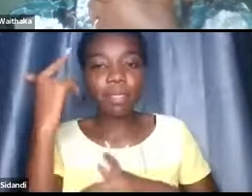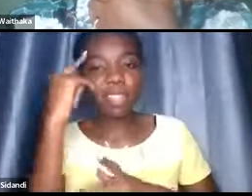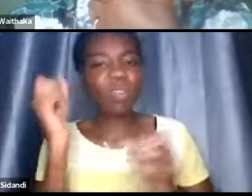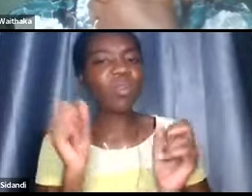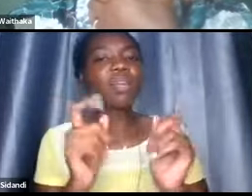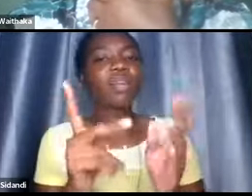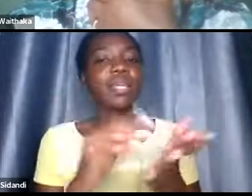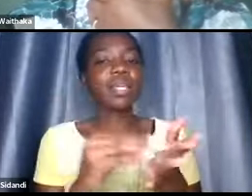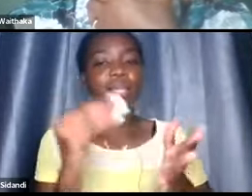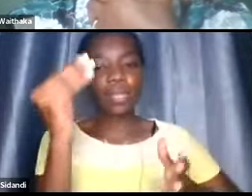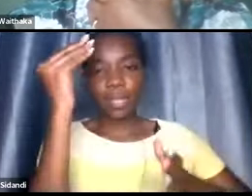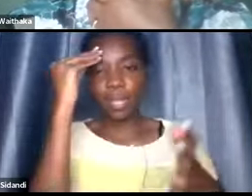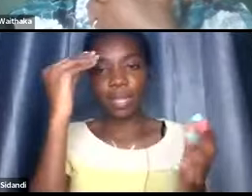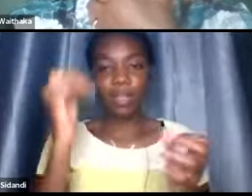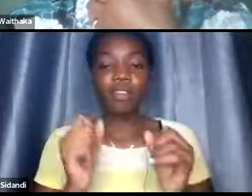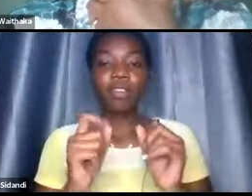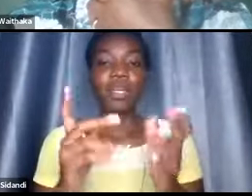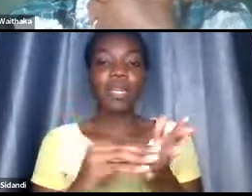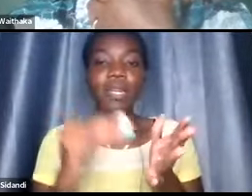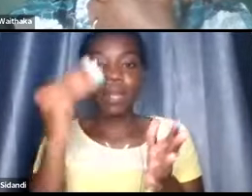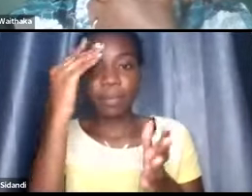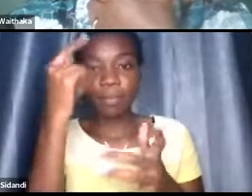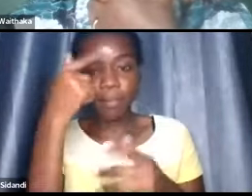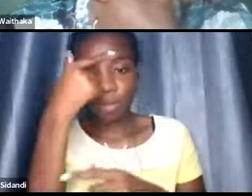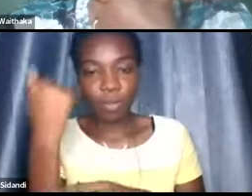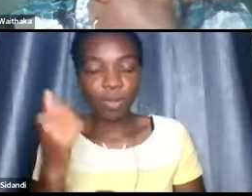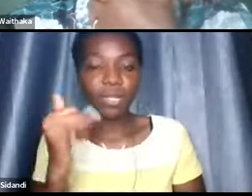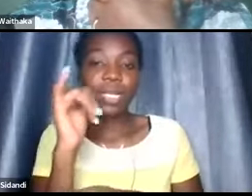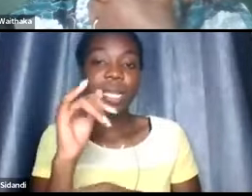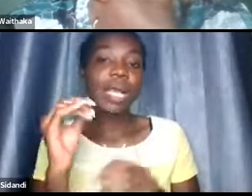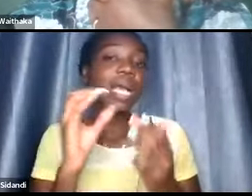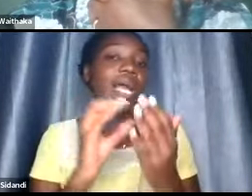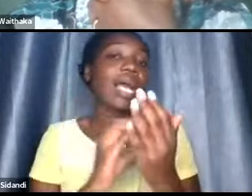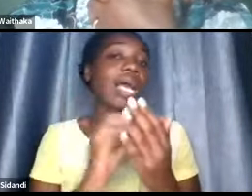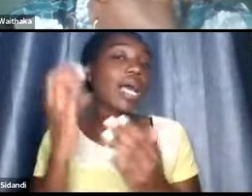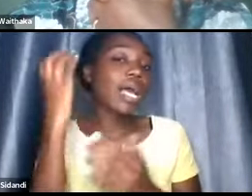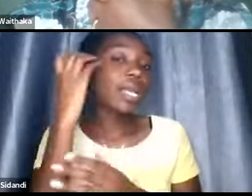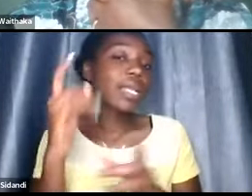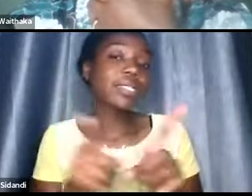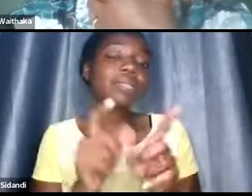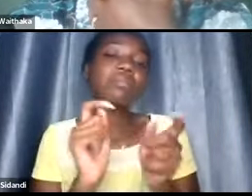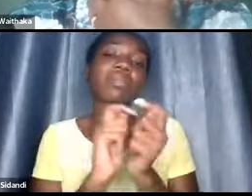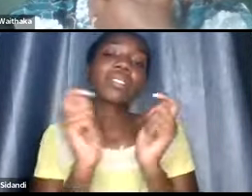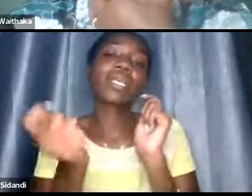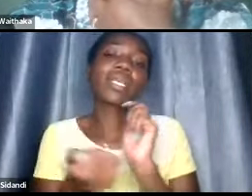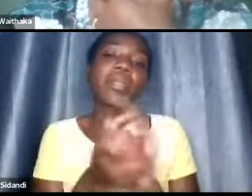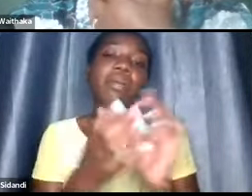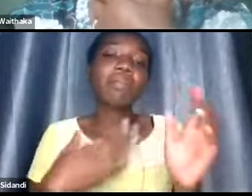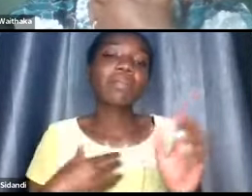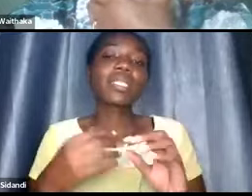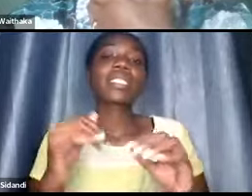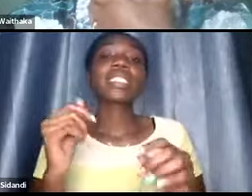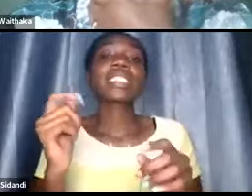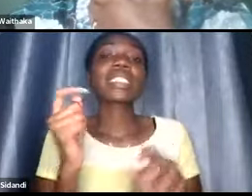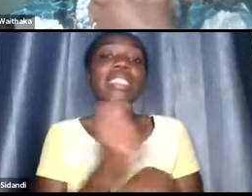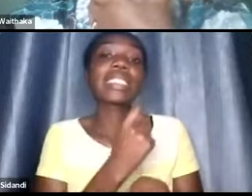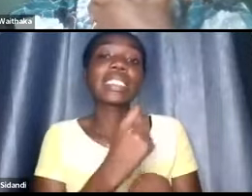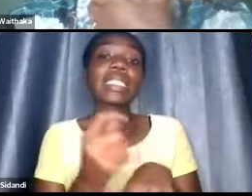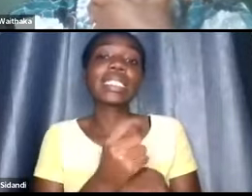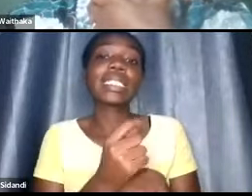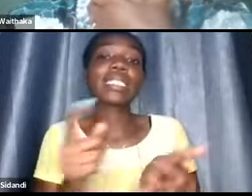Yeah, it's okay to learn, because even those careers change. I was trained as a journalist. I'm now